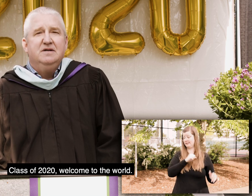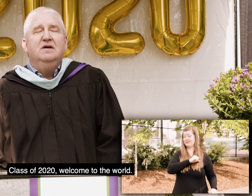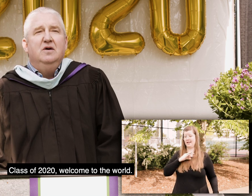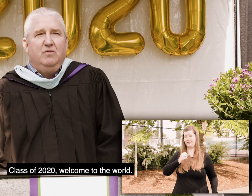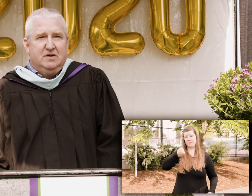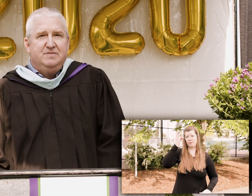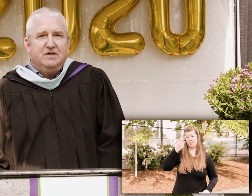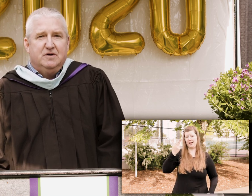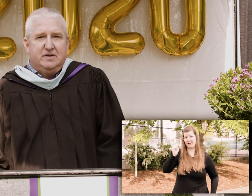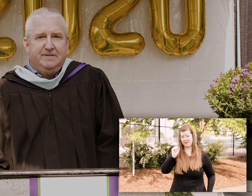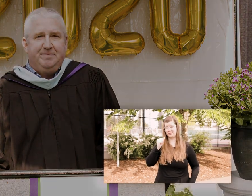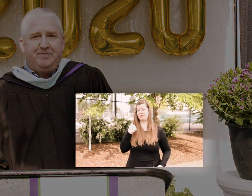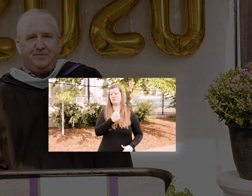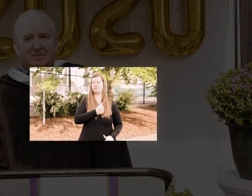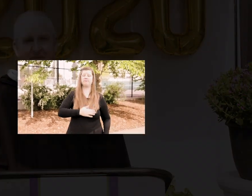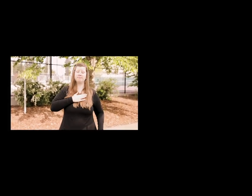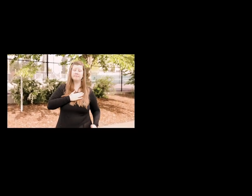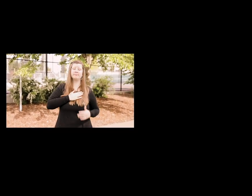2020, welcome to the world.